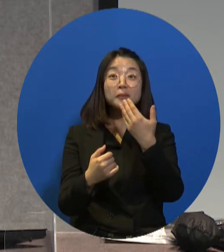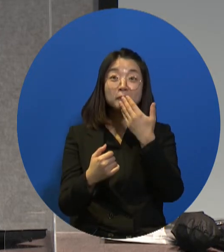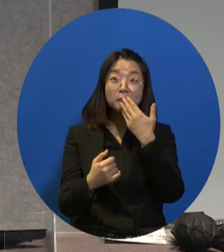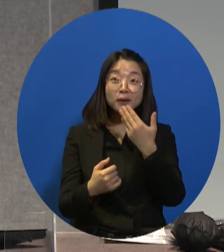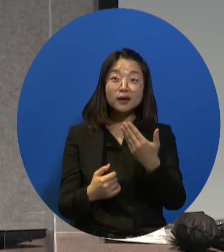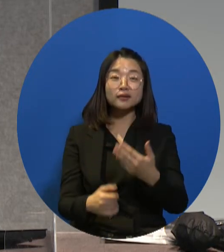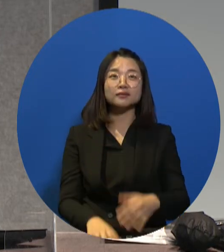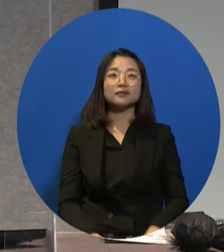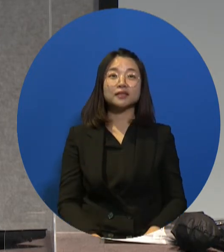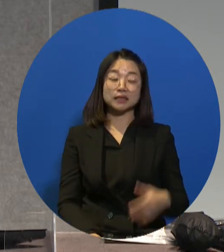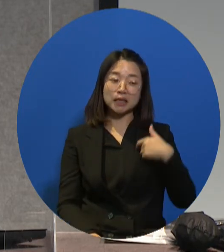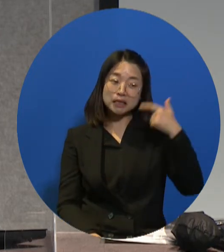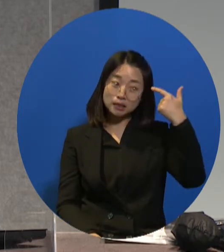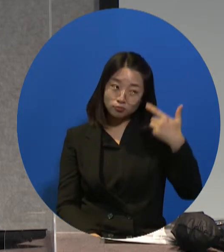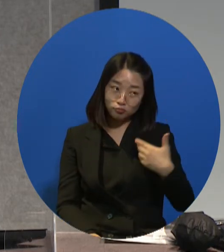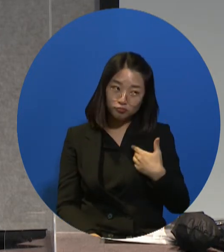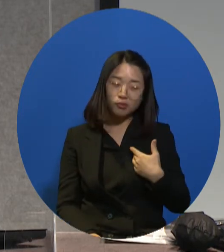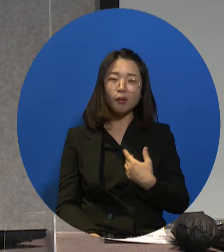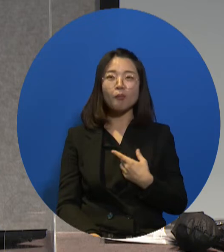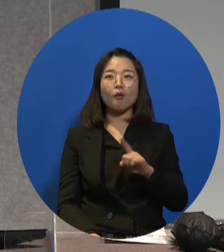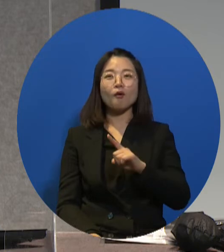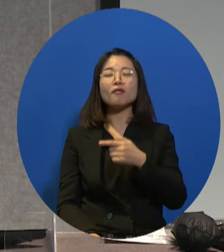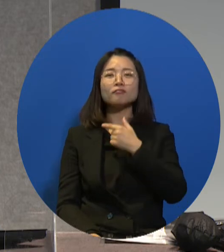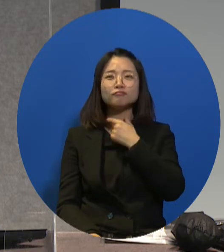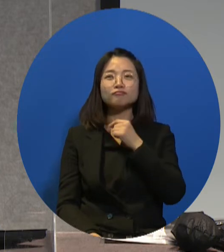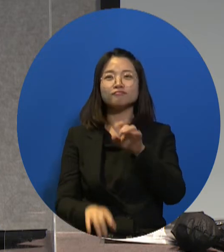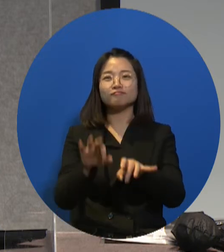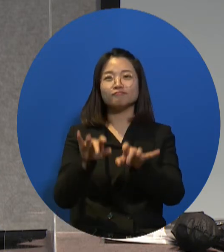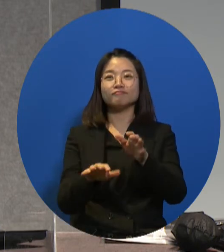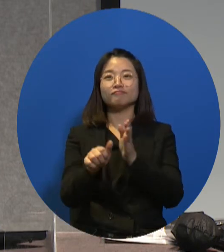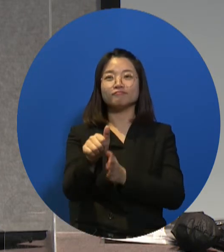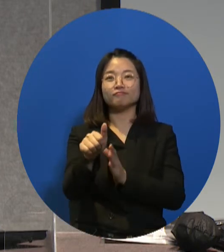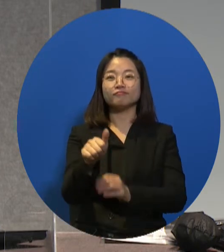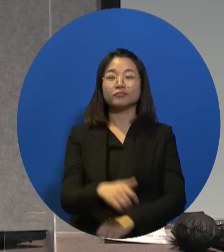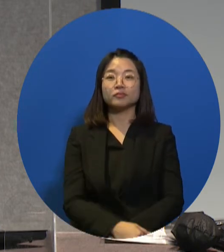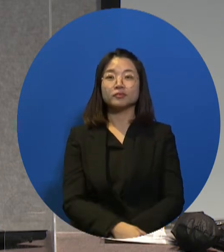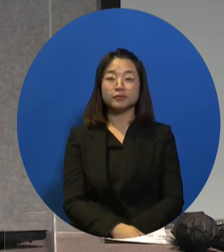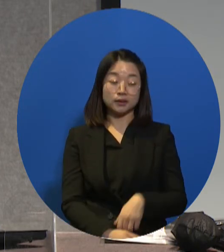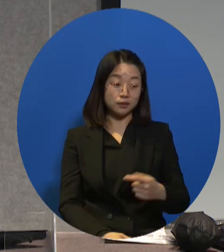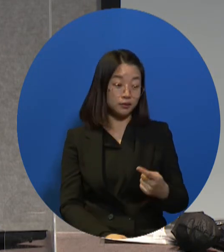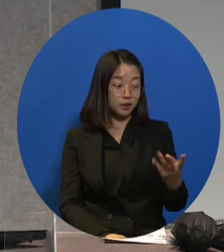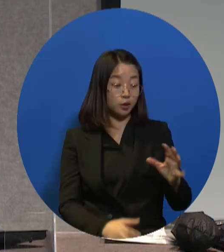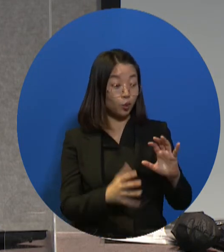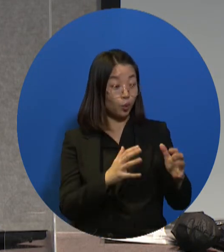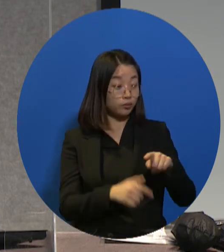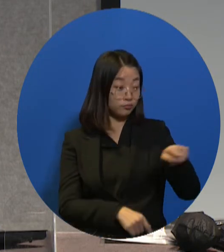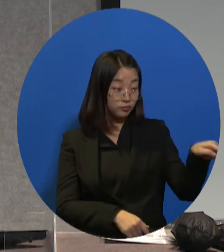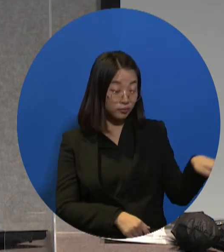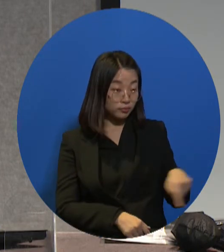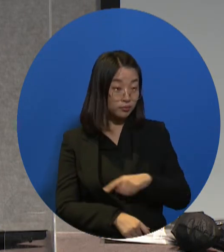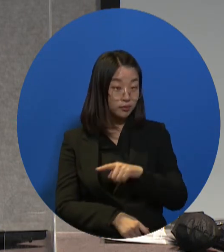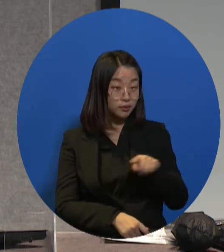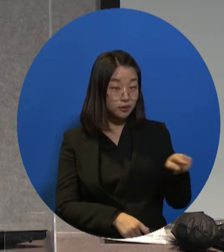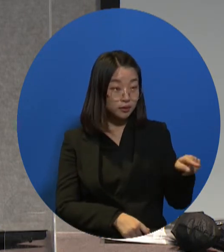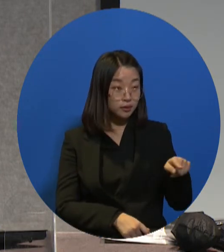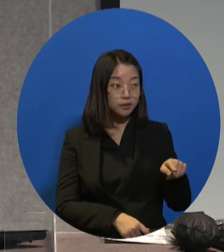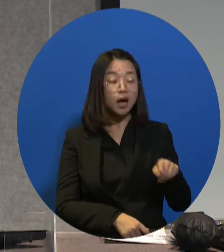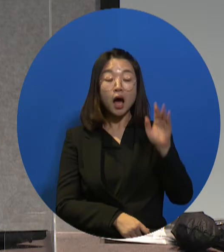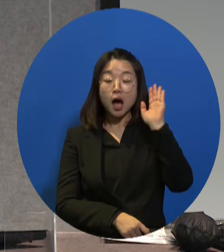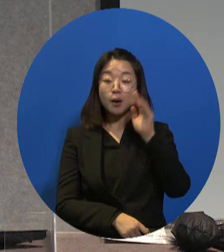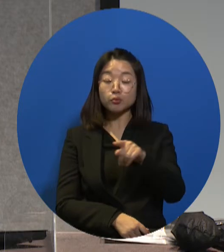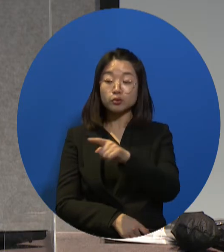online. We'd like to ask our online participants to also submit any questions if they have. Now we'd like to move to